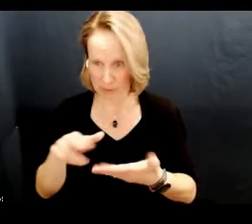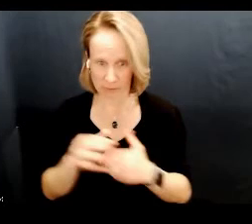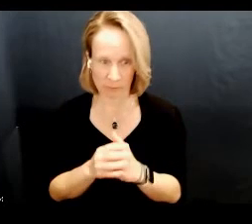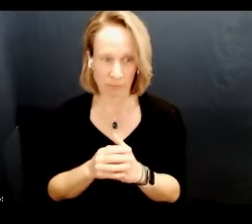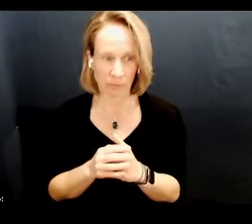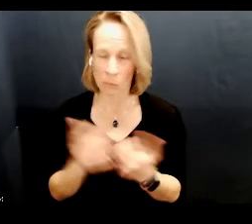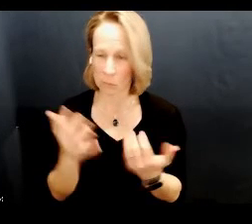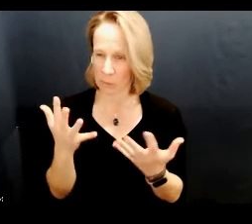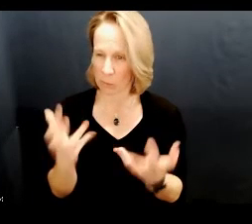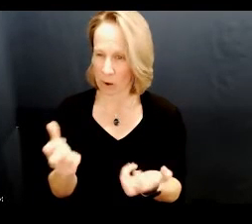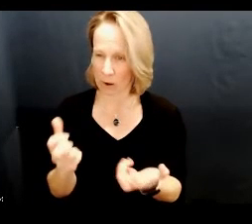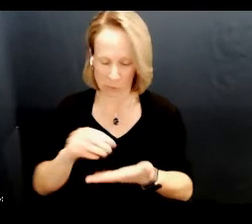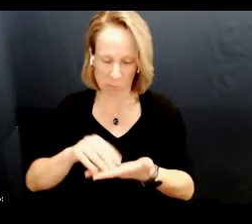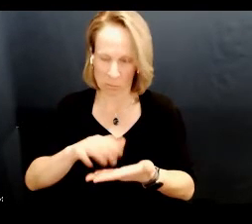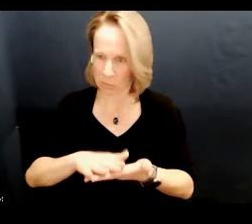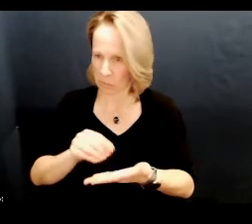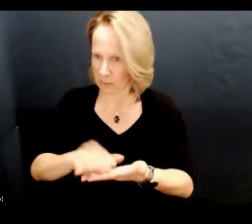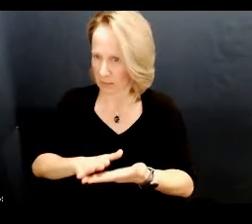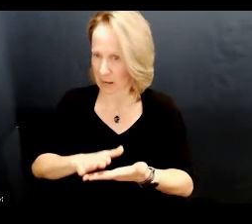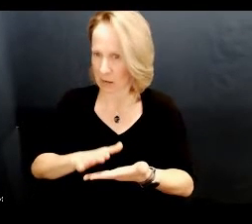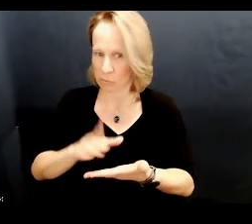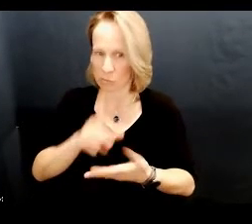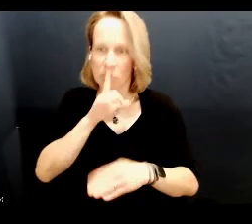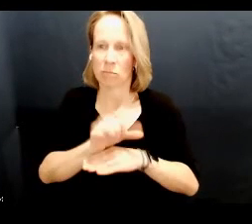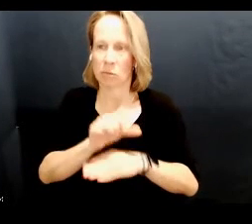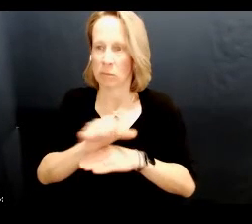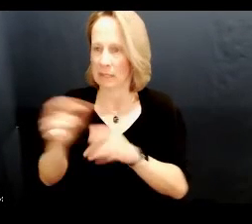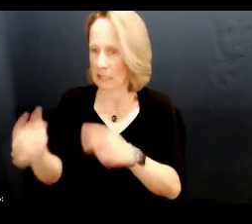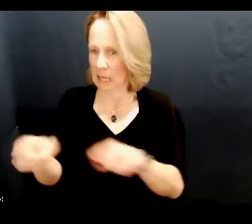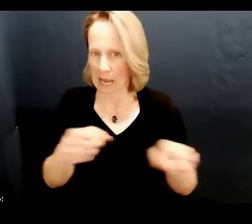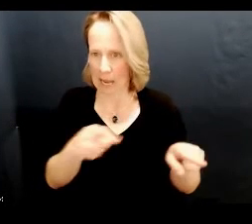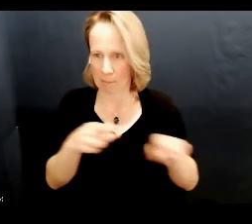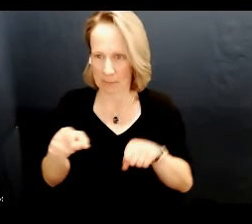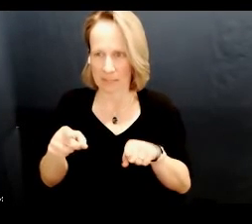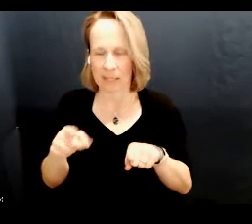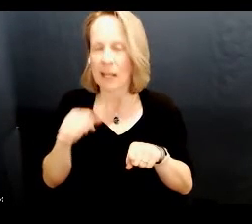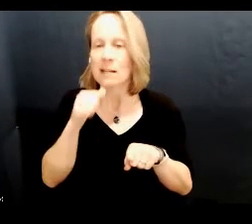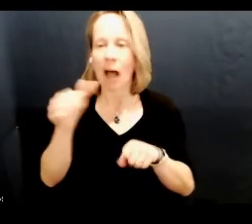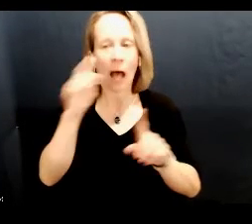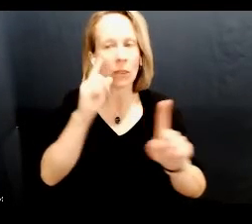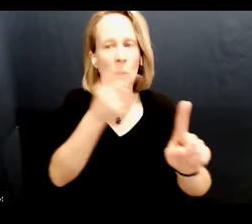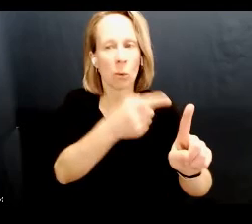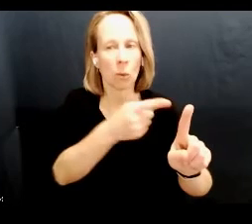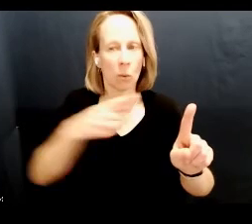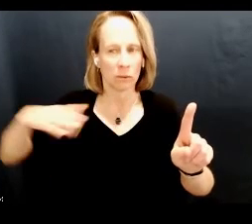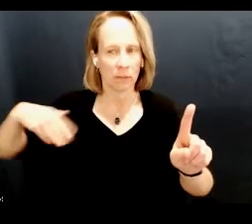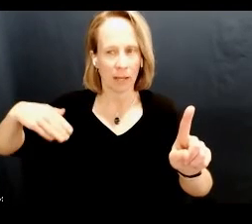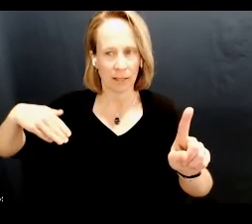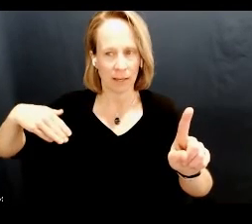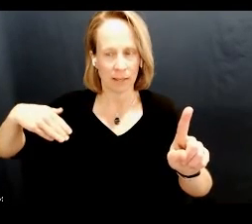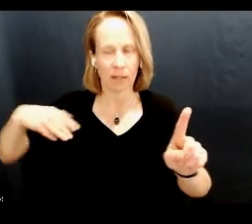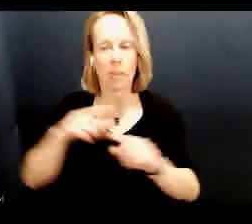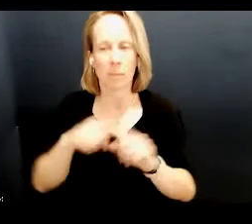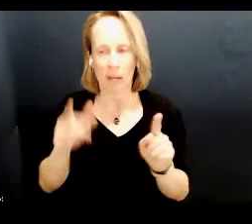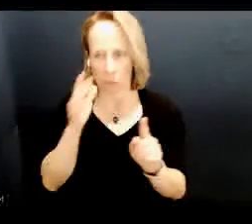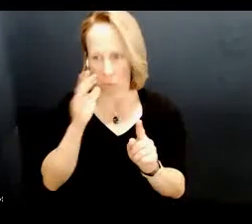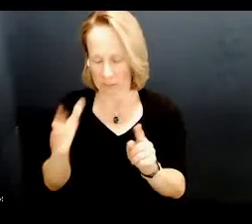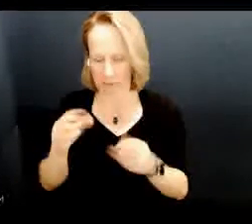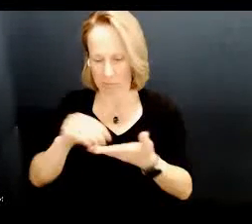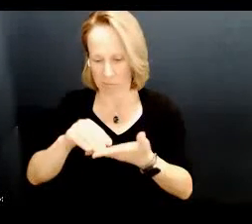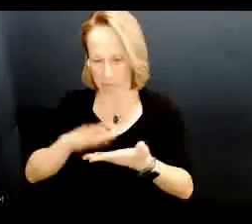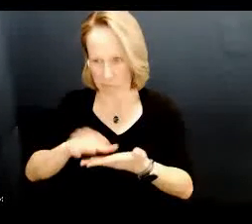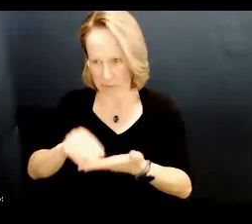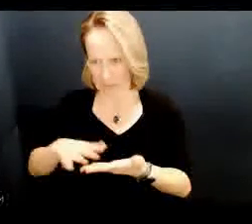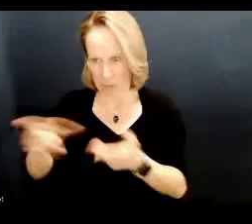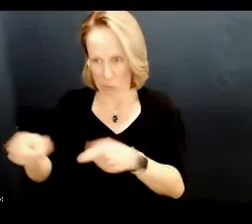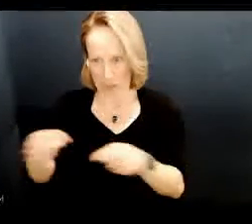is and not necessarily what we want it to be just yet. We're going to map it as it is.